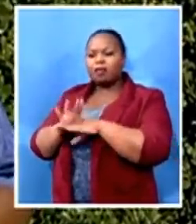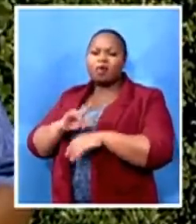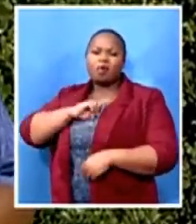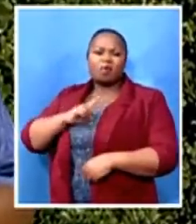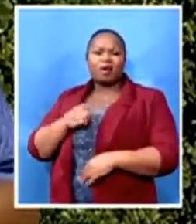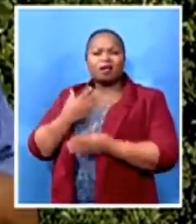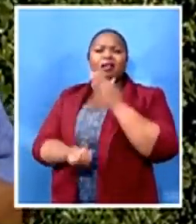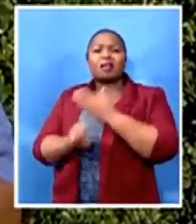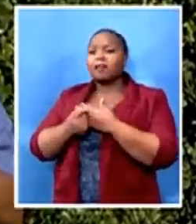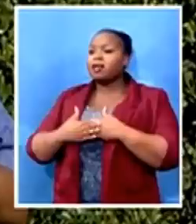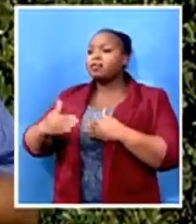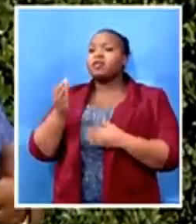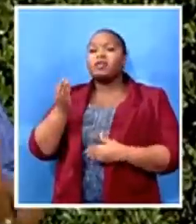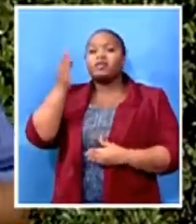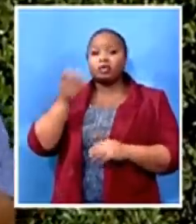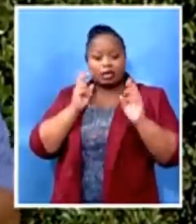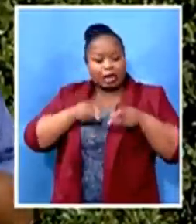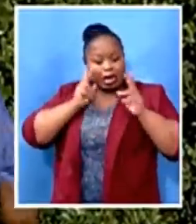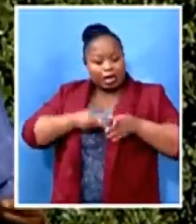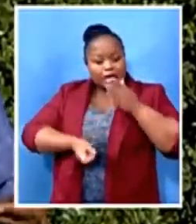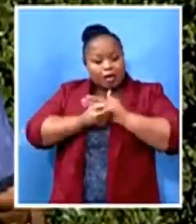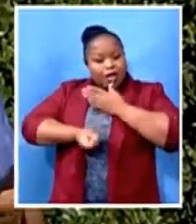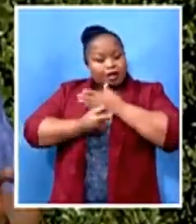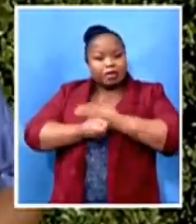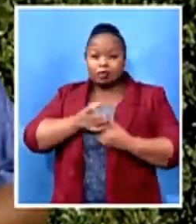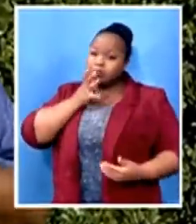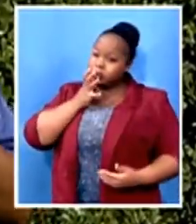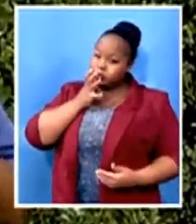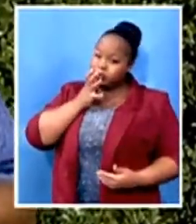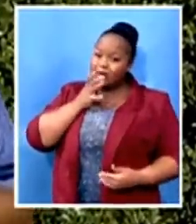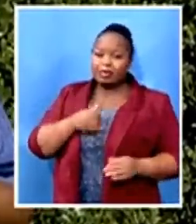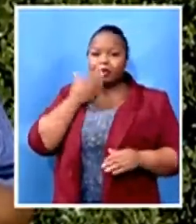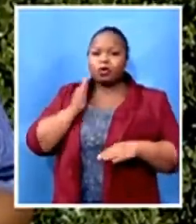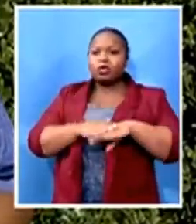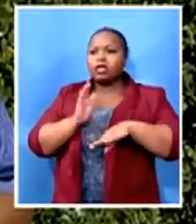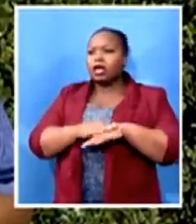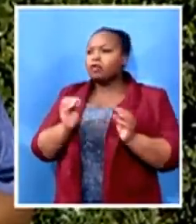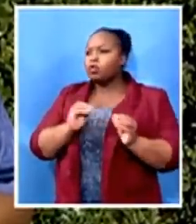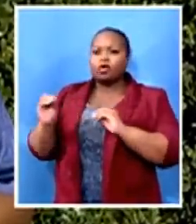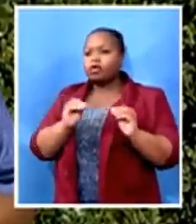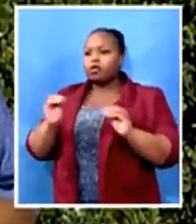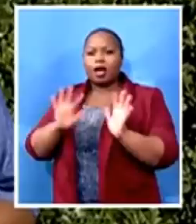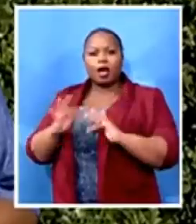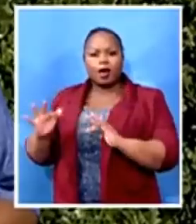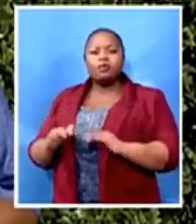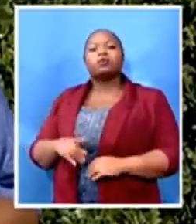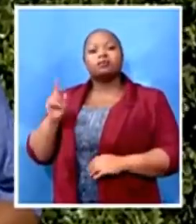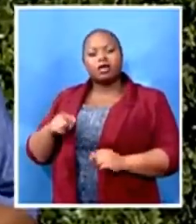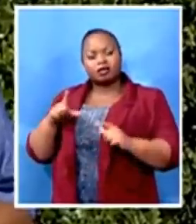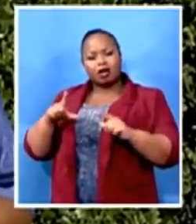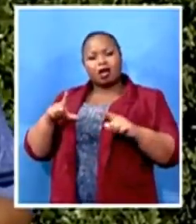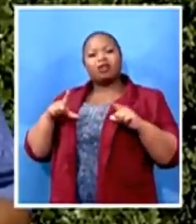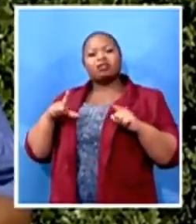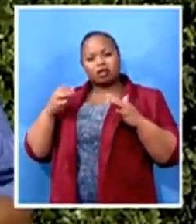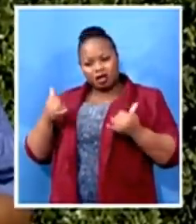will be coming in. There will not be enough time to have these movements around. So we must be looking at those who are leadership, who are providing that leadership. That